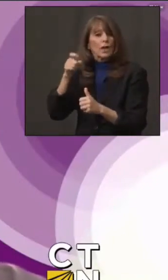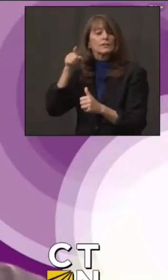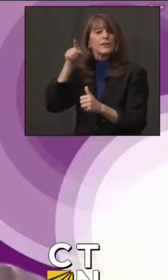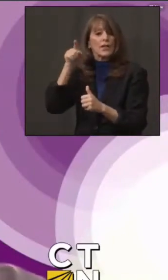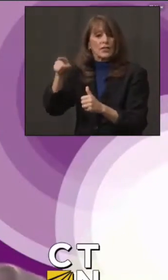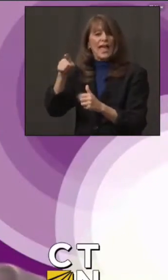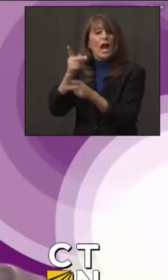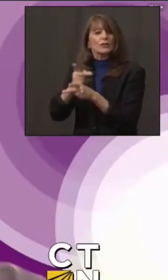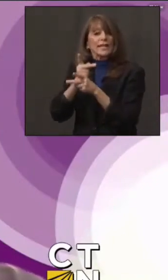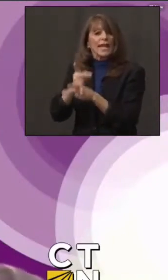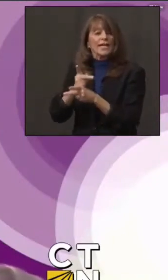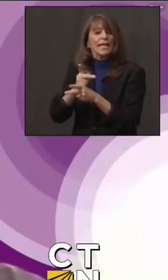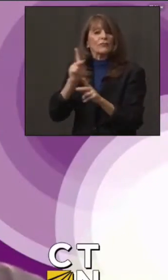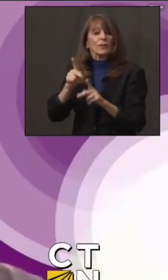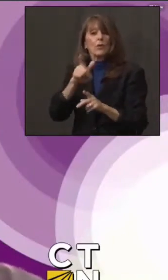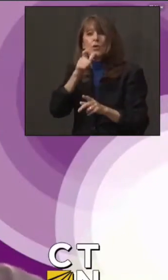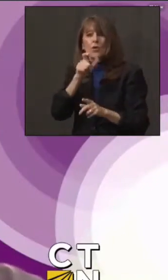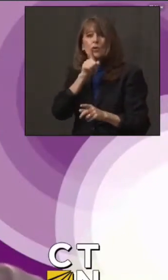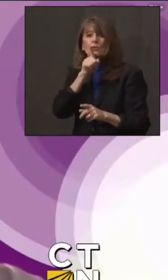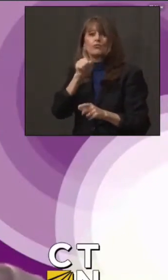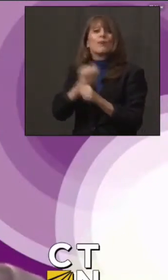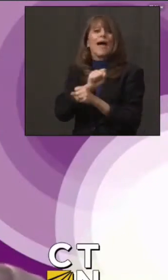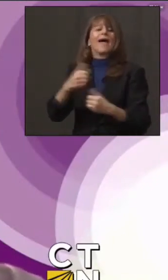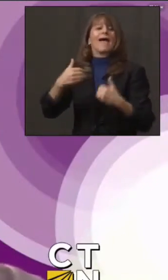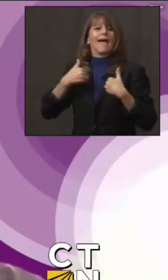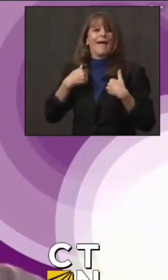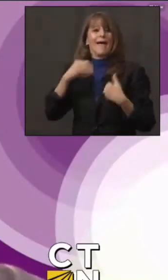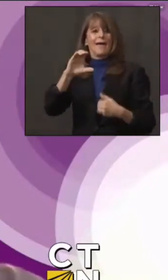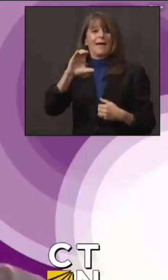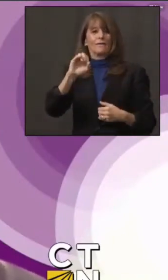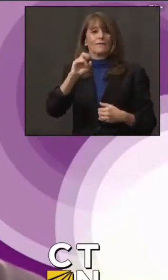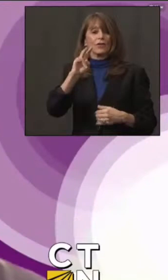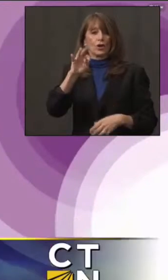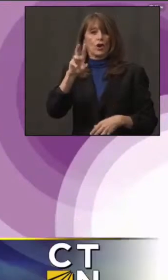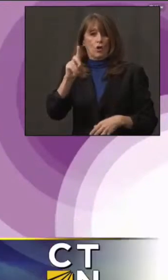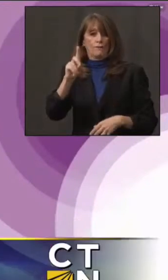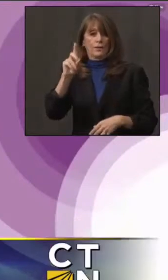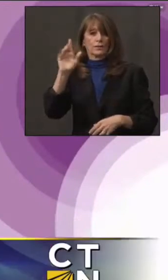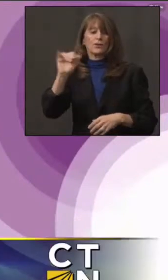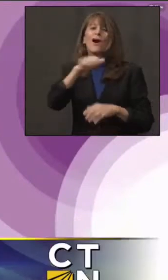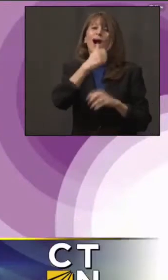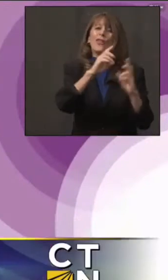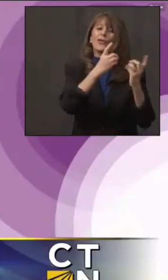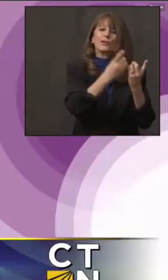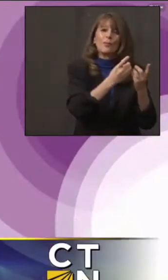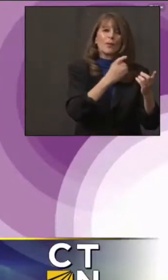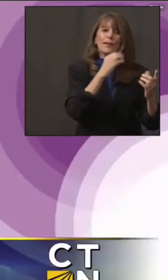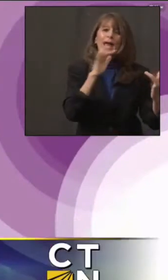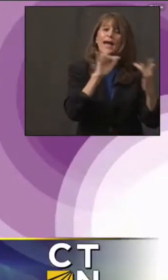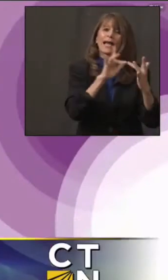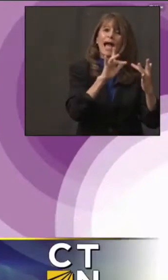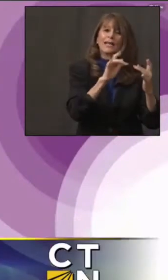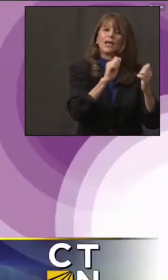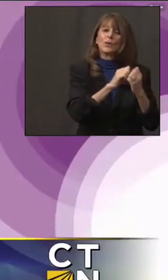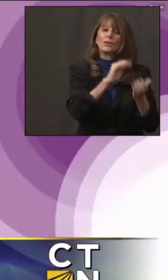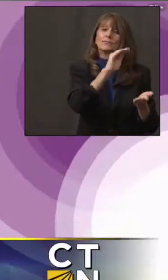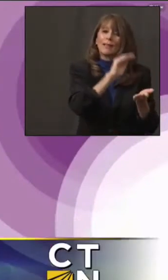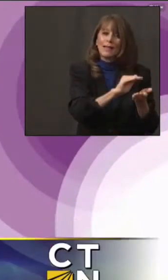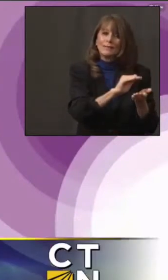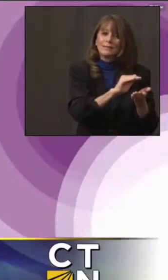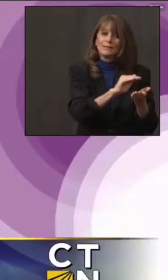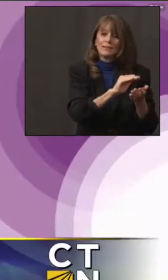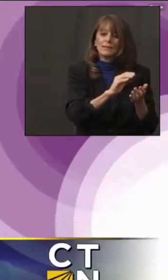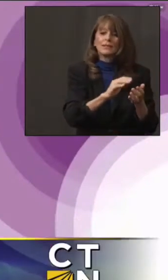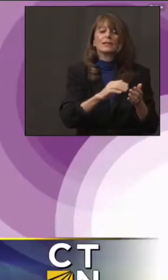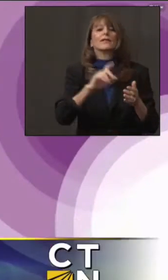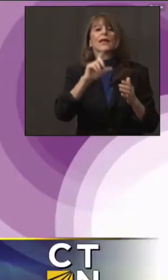COVID patients. So where COVID care is being provided those are the areas we want to target initially. After that, then we will, of course,